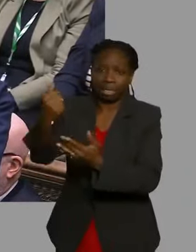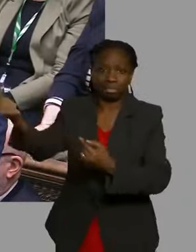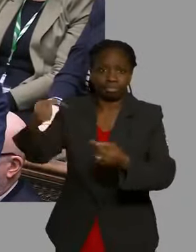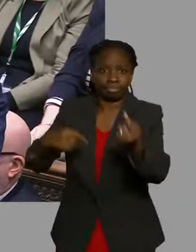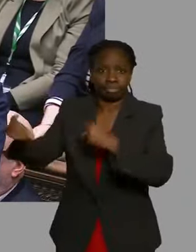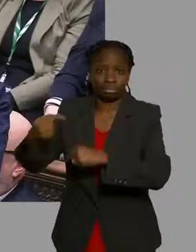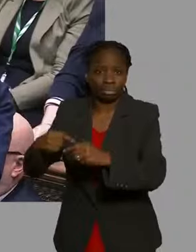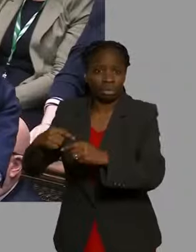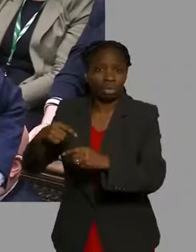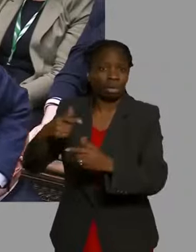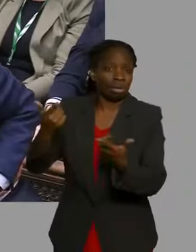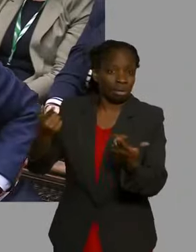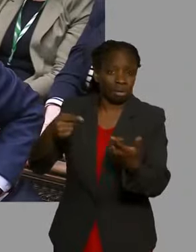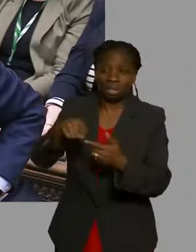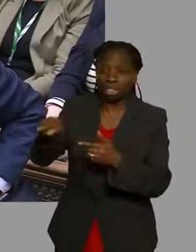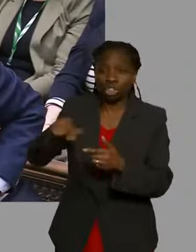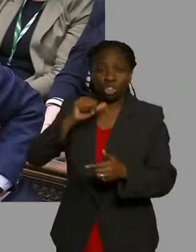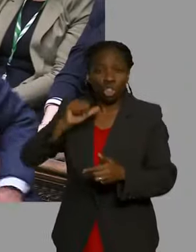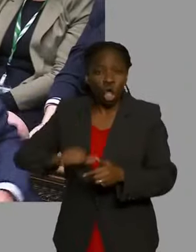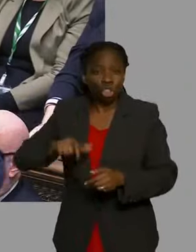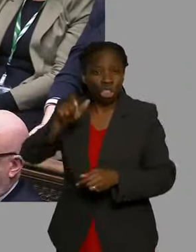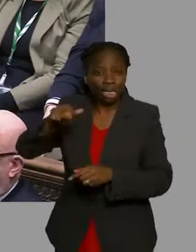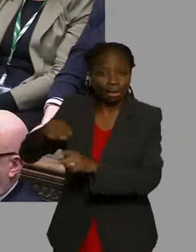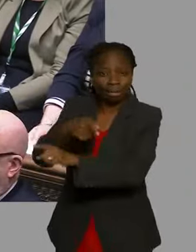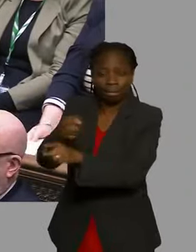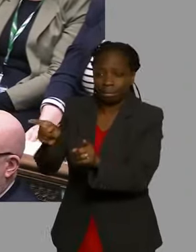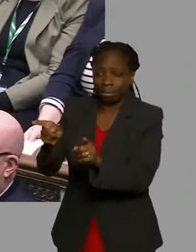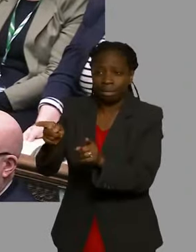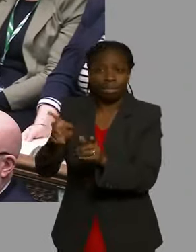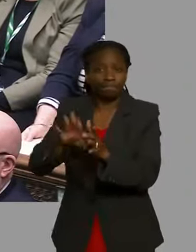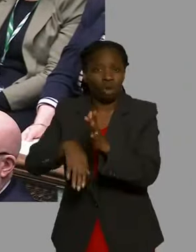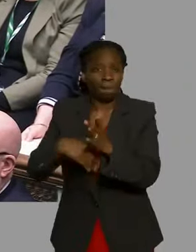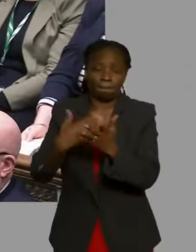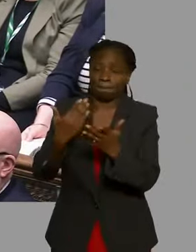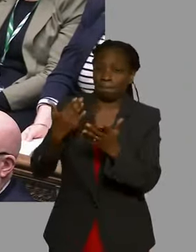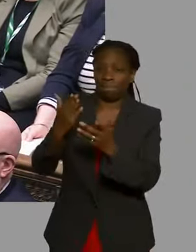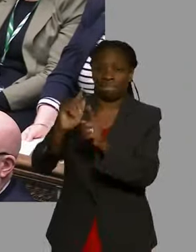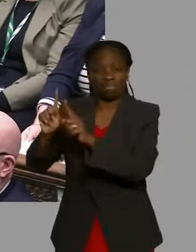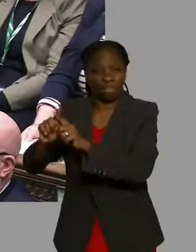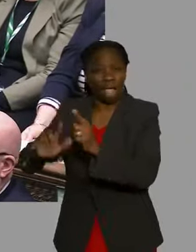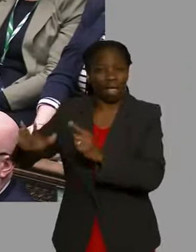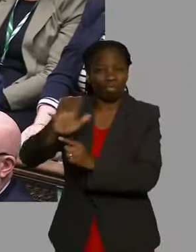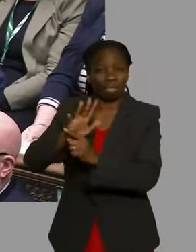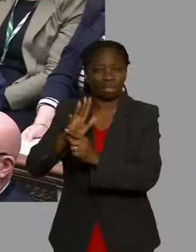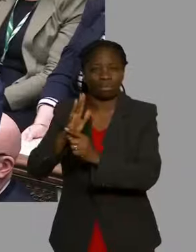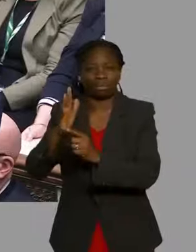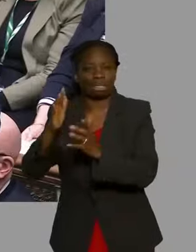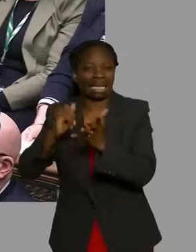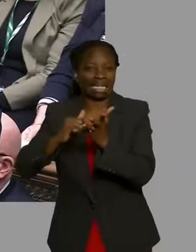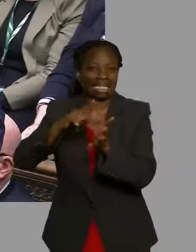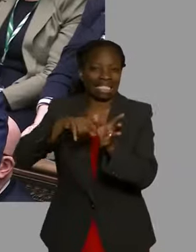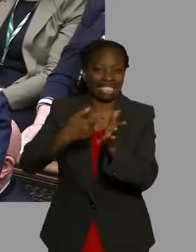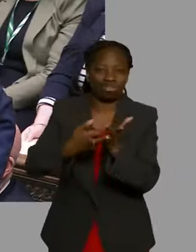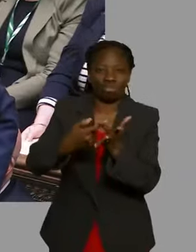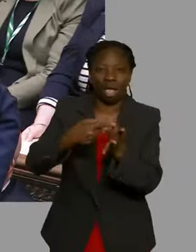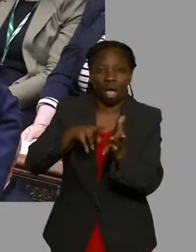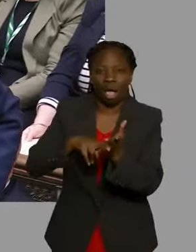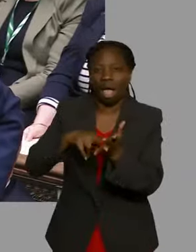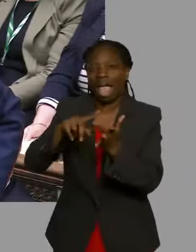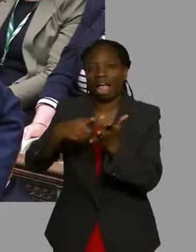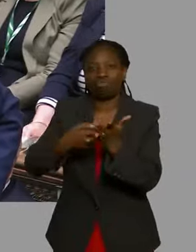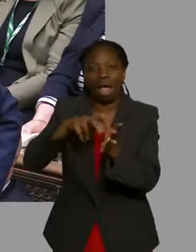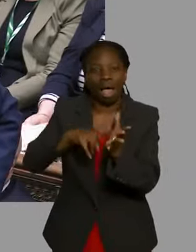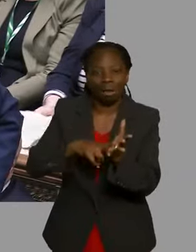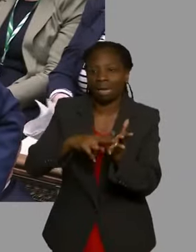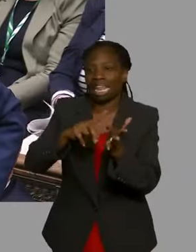think, especially of Syria. What practical measures can the UK take to help ensure that Syria now